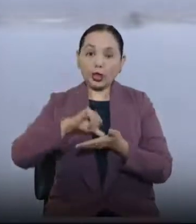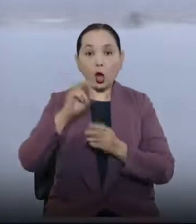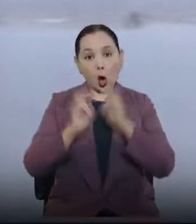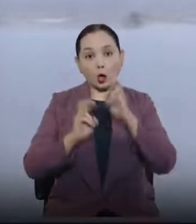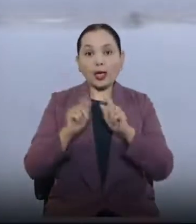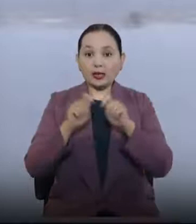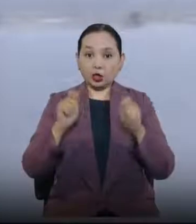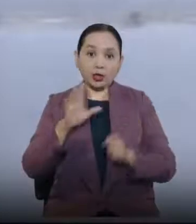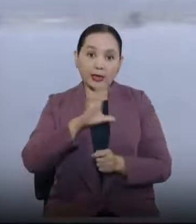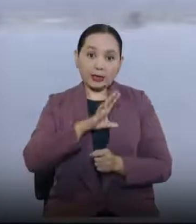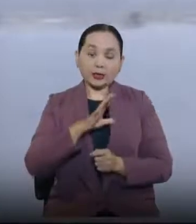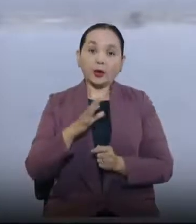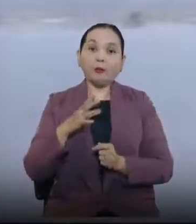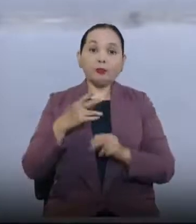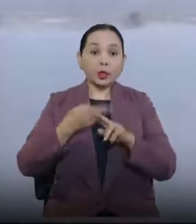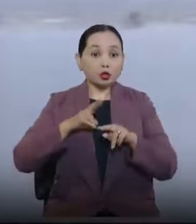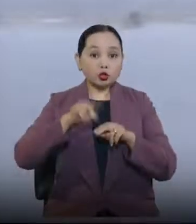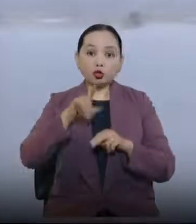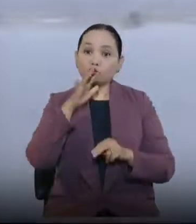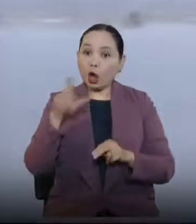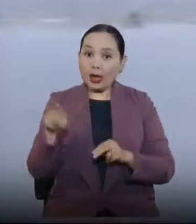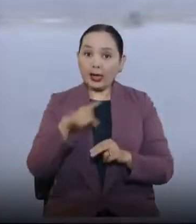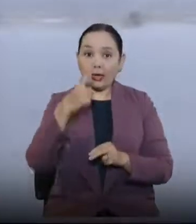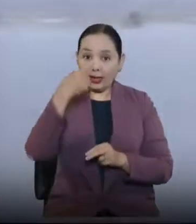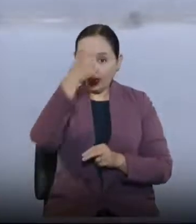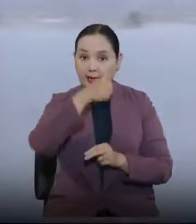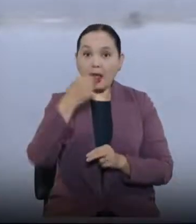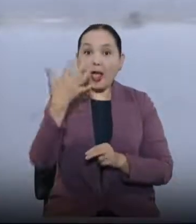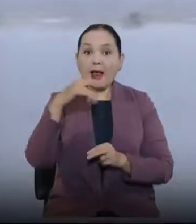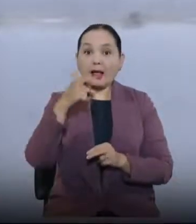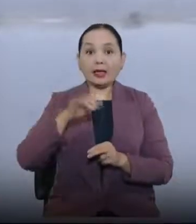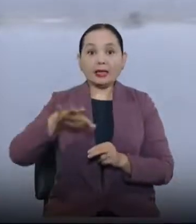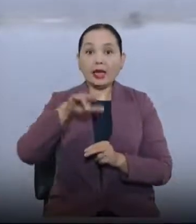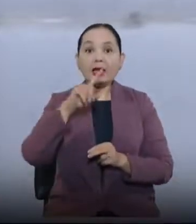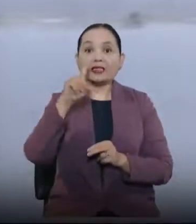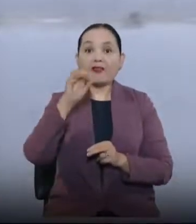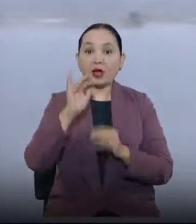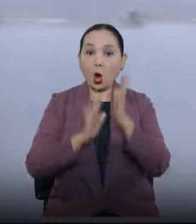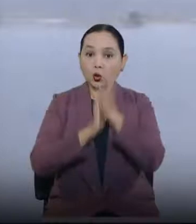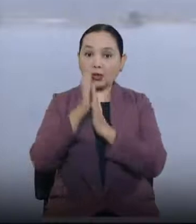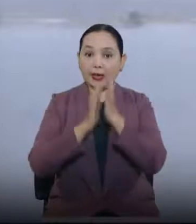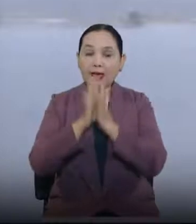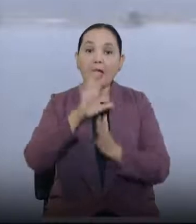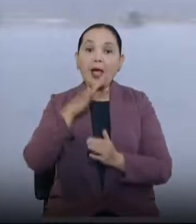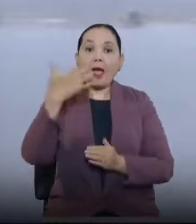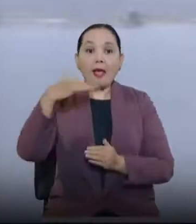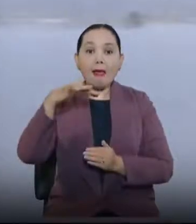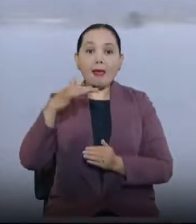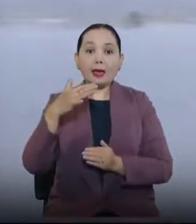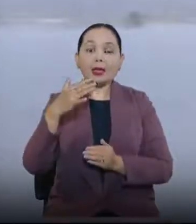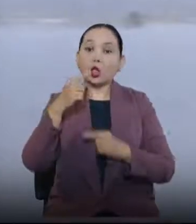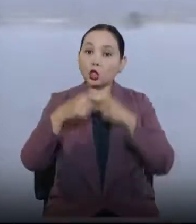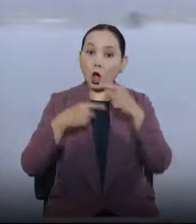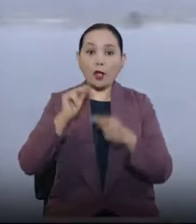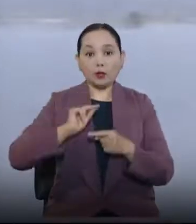korxona tashkil etildi. Shu joriy yilda o'zida 50 gektar maydonda Zafarona o'simligini ekdik. 50 ta doimiy